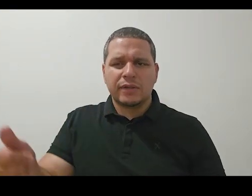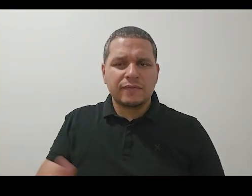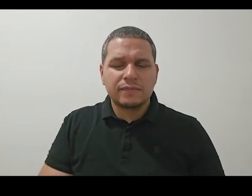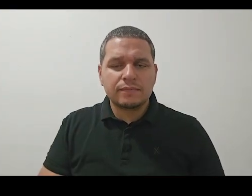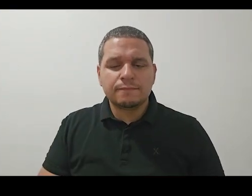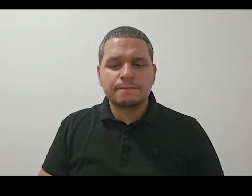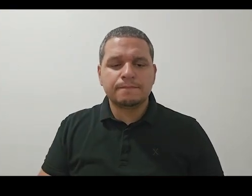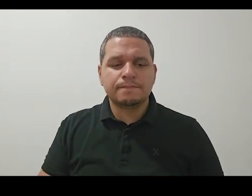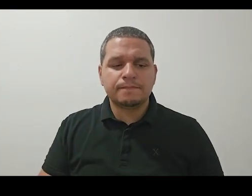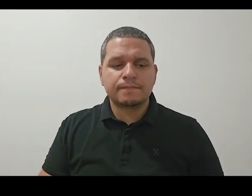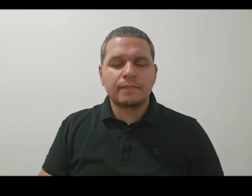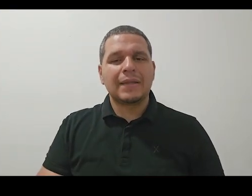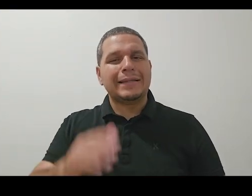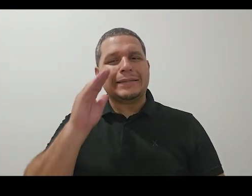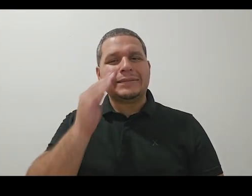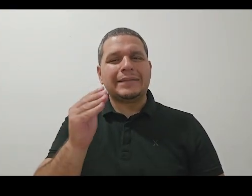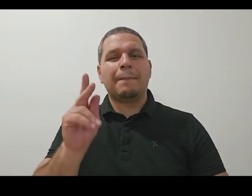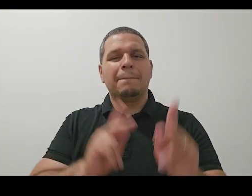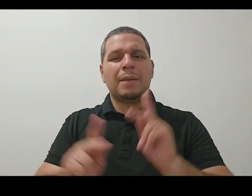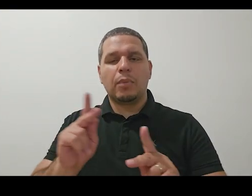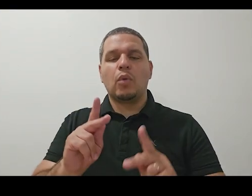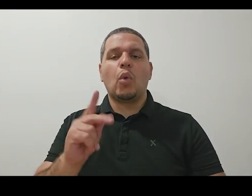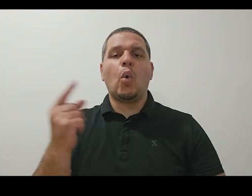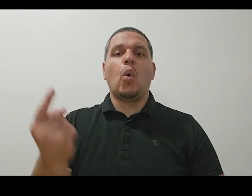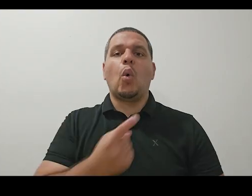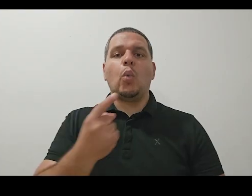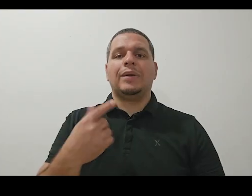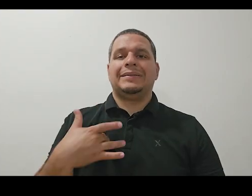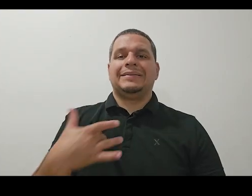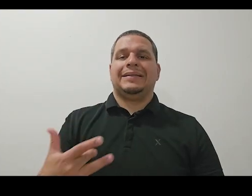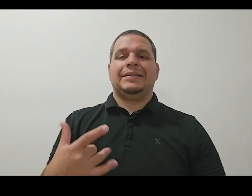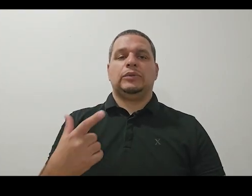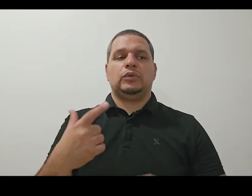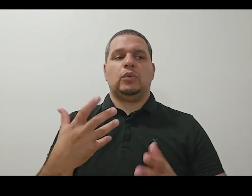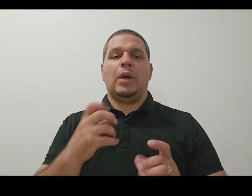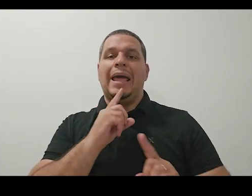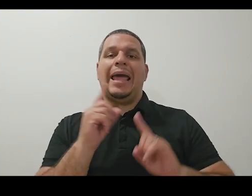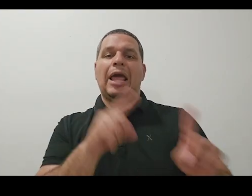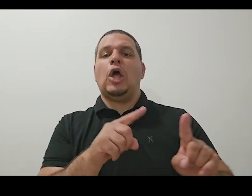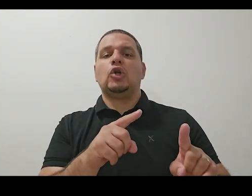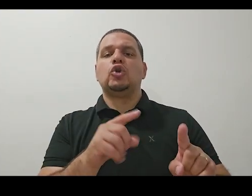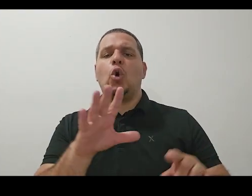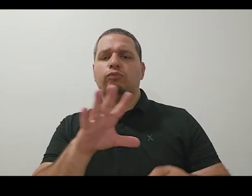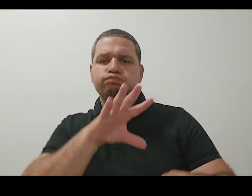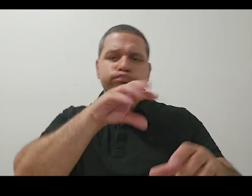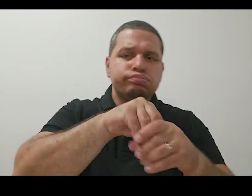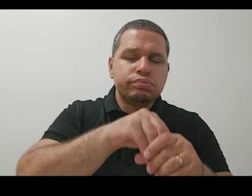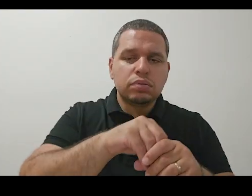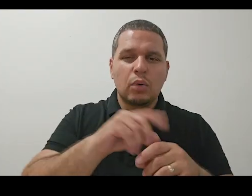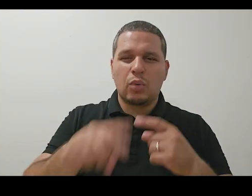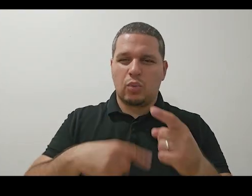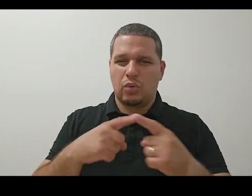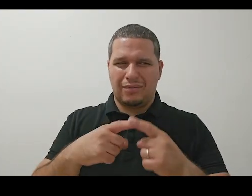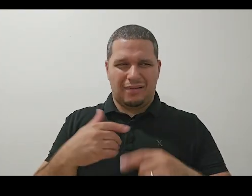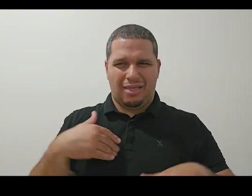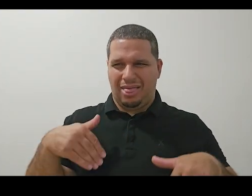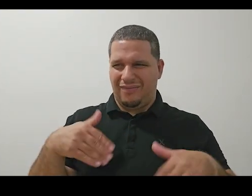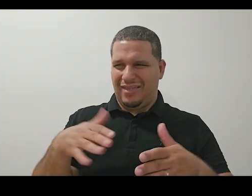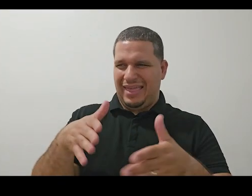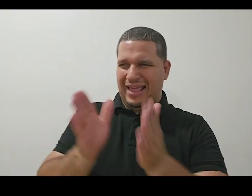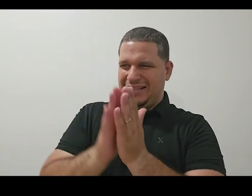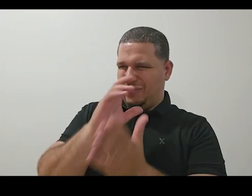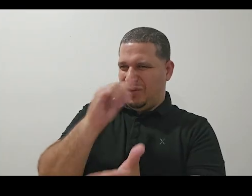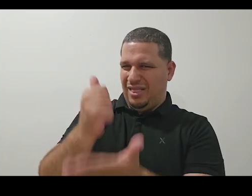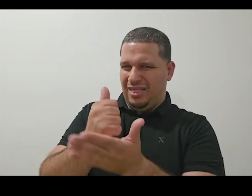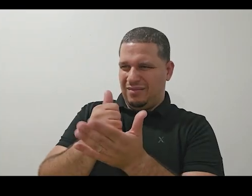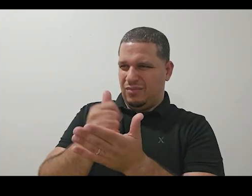It seems that people always tend to want to answer or step in for you when you haven't even asked for that